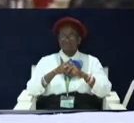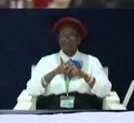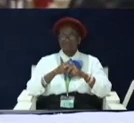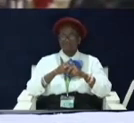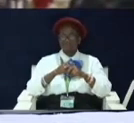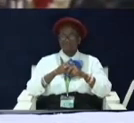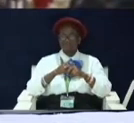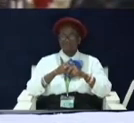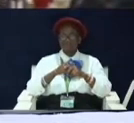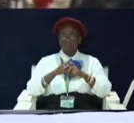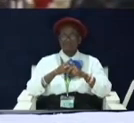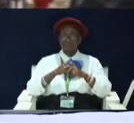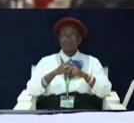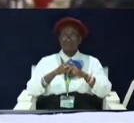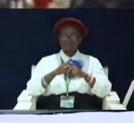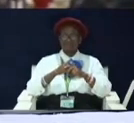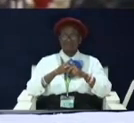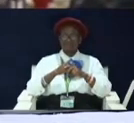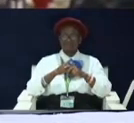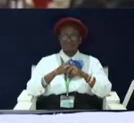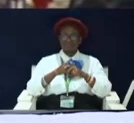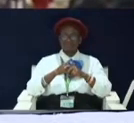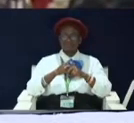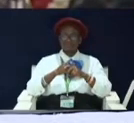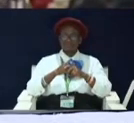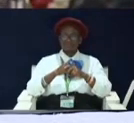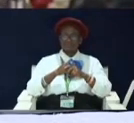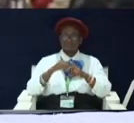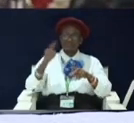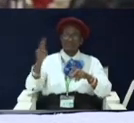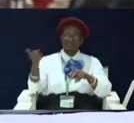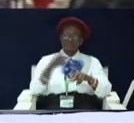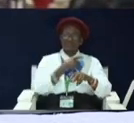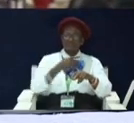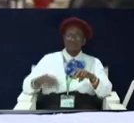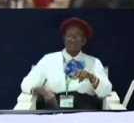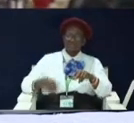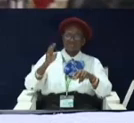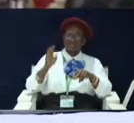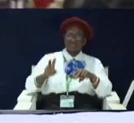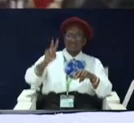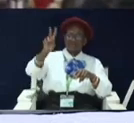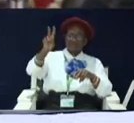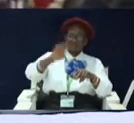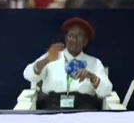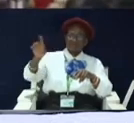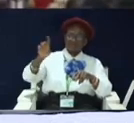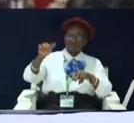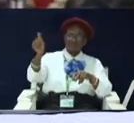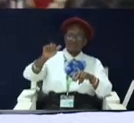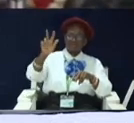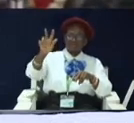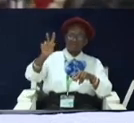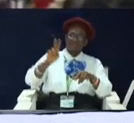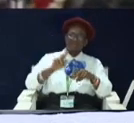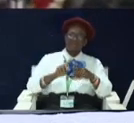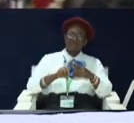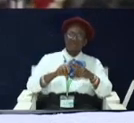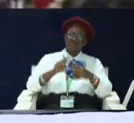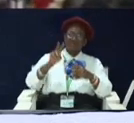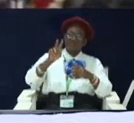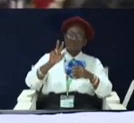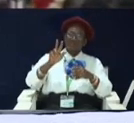egun ati ran de ran. I mean, in 2 Kings chapter 2 from verse 19 to 22. Ni awon ba keji